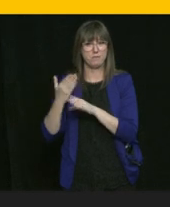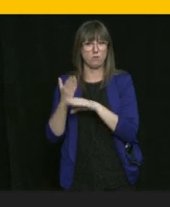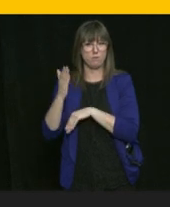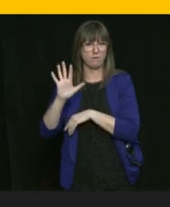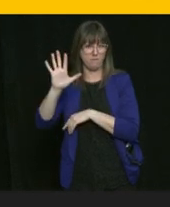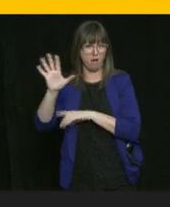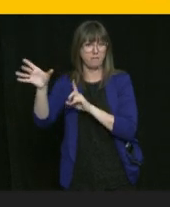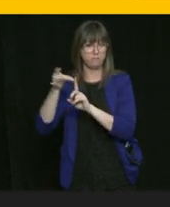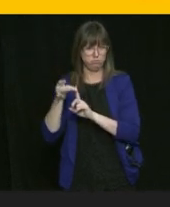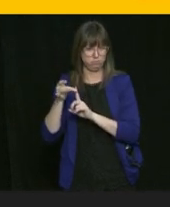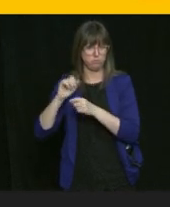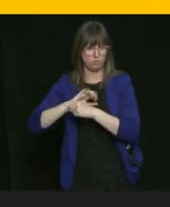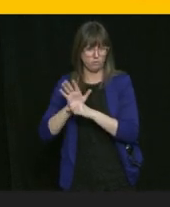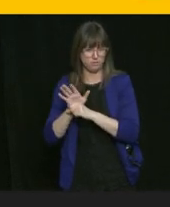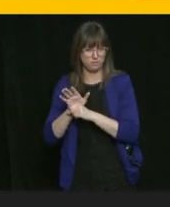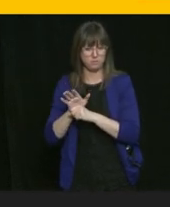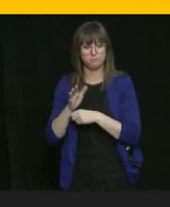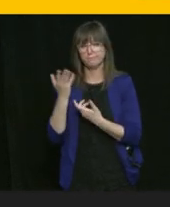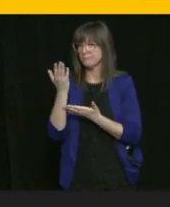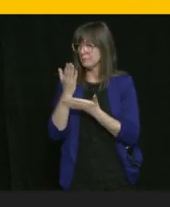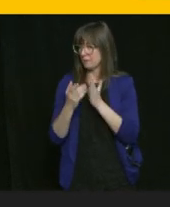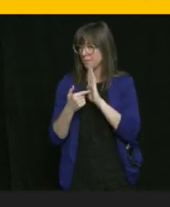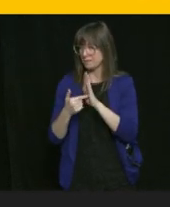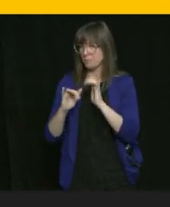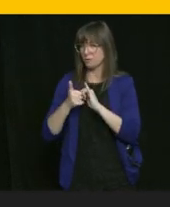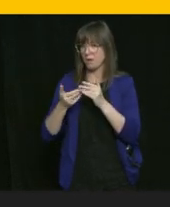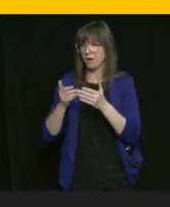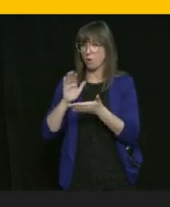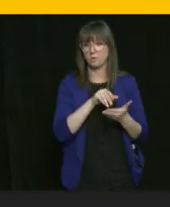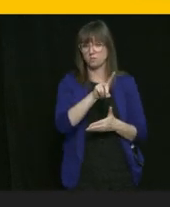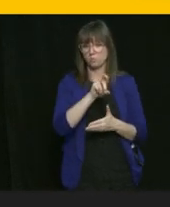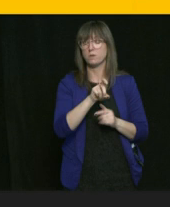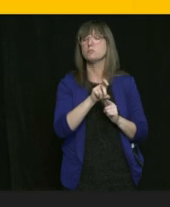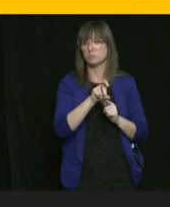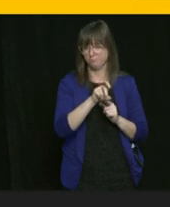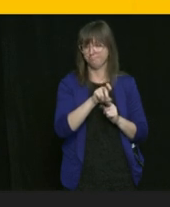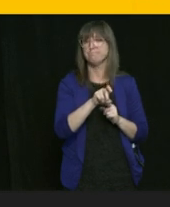This includes some examples of spread occurring in a school environment.